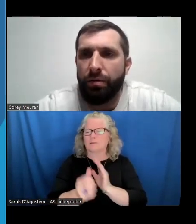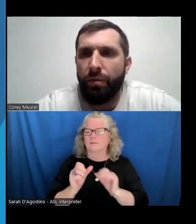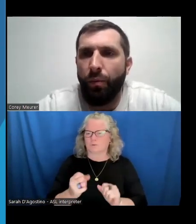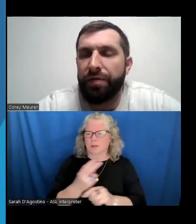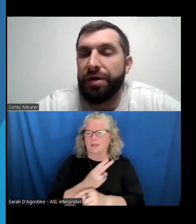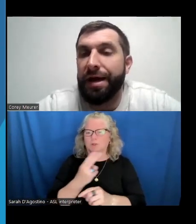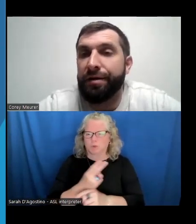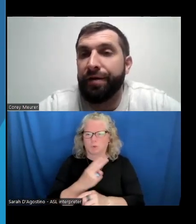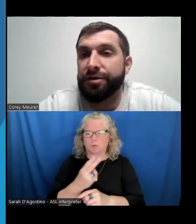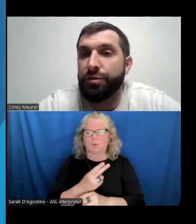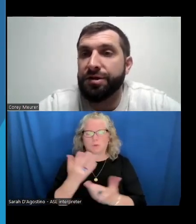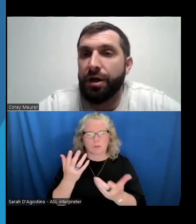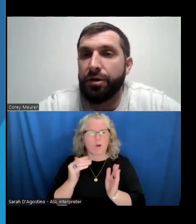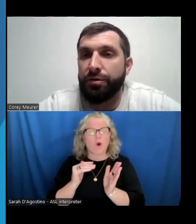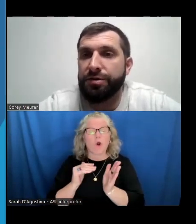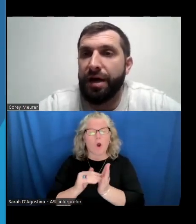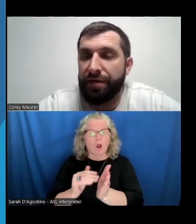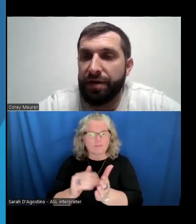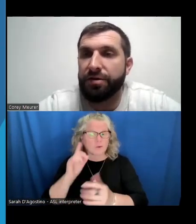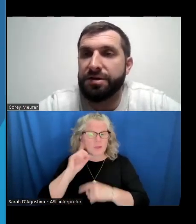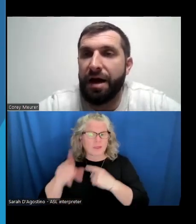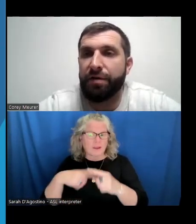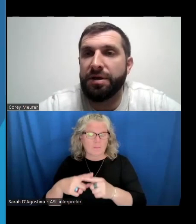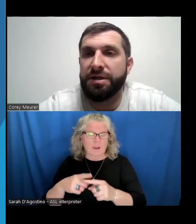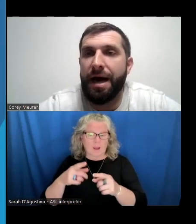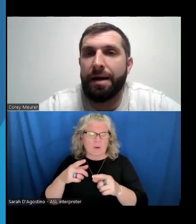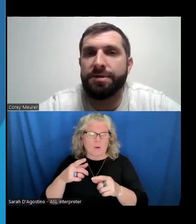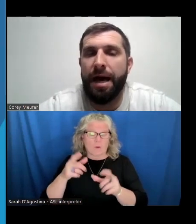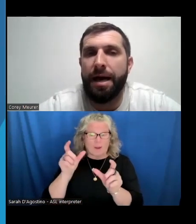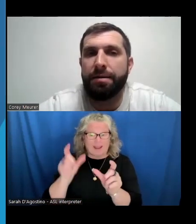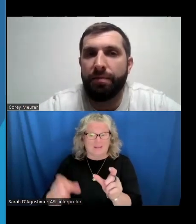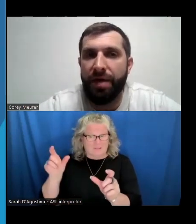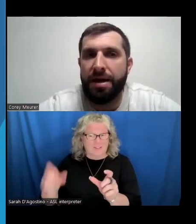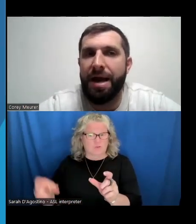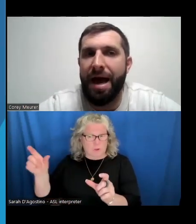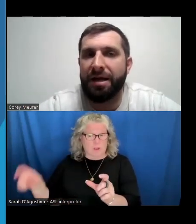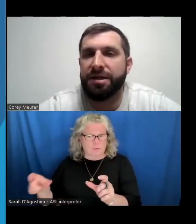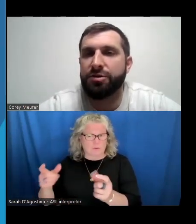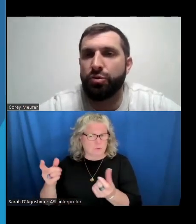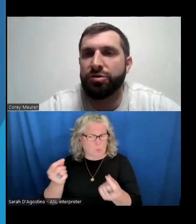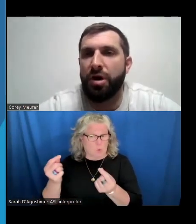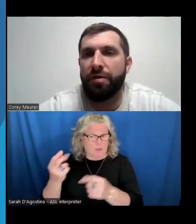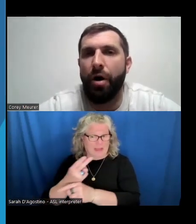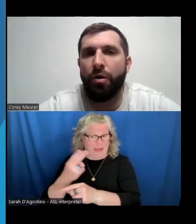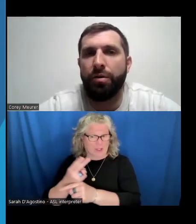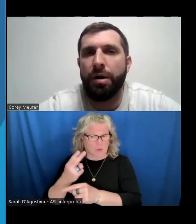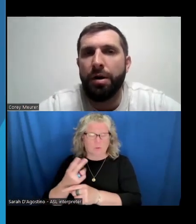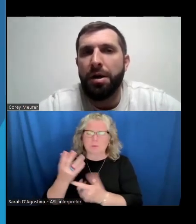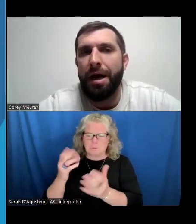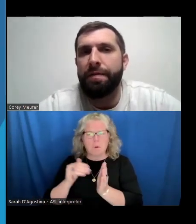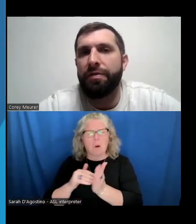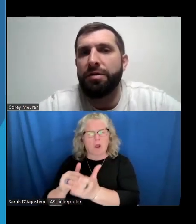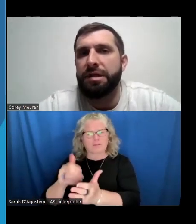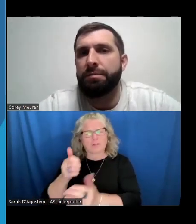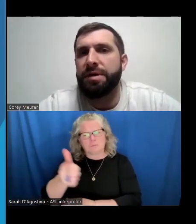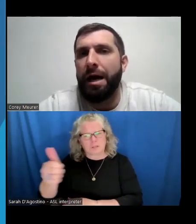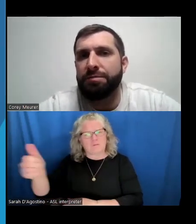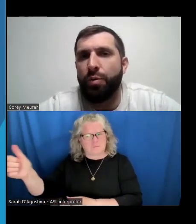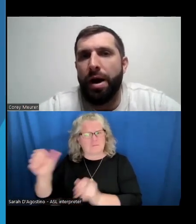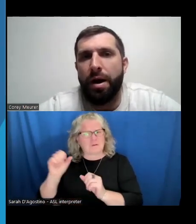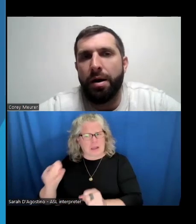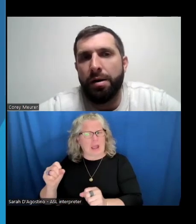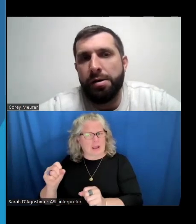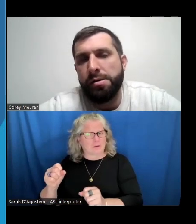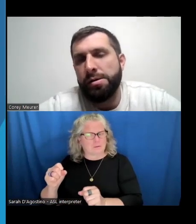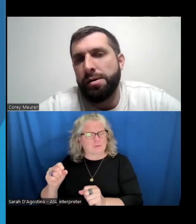about what the individuals can use. And I think there's definitely times that they can access tools on their own. And then there's some